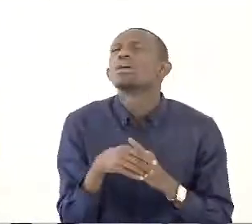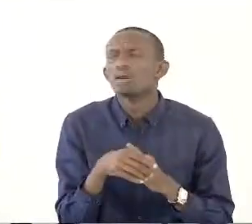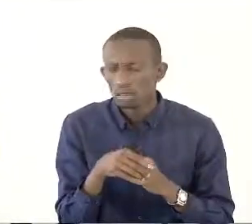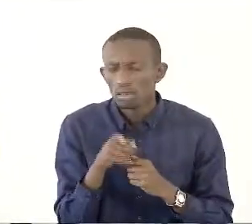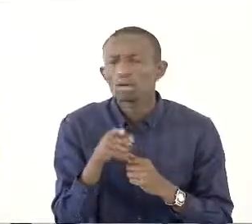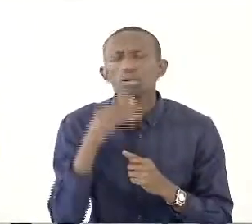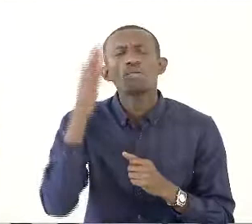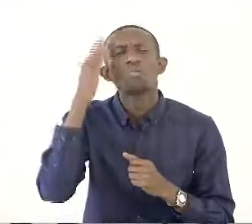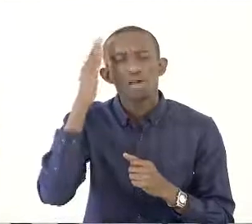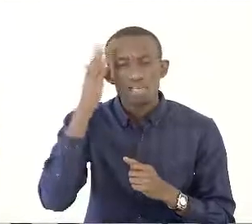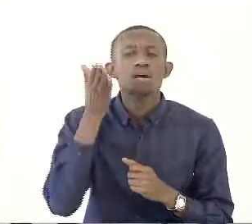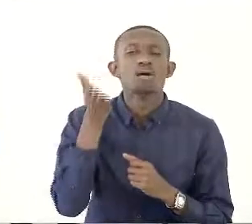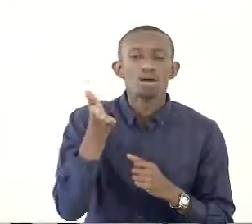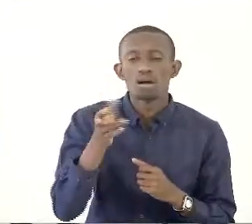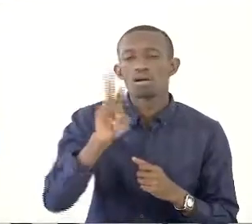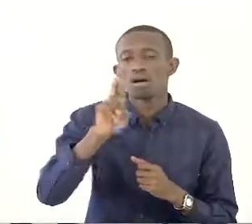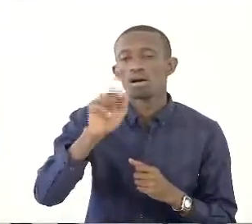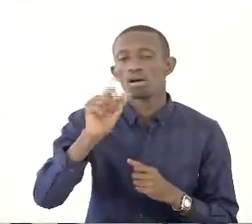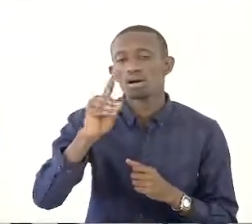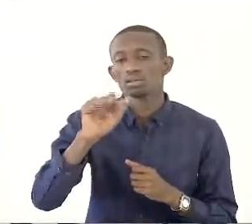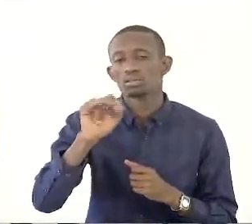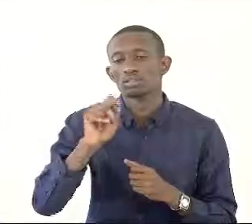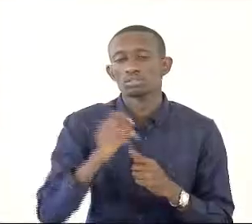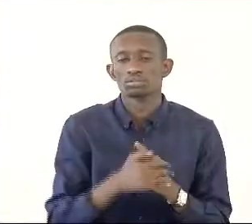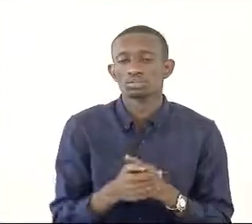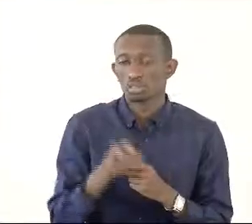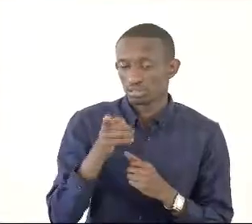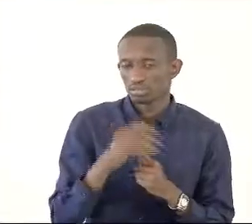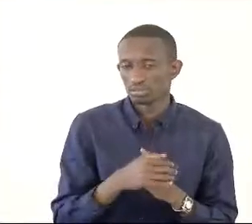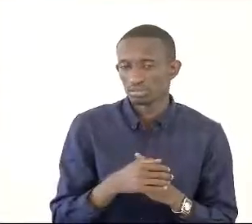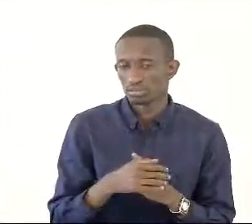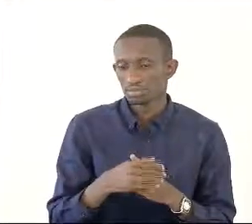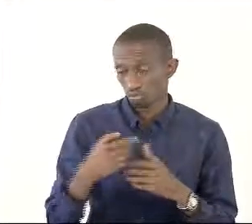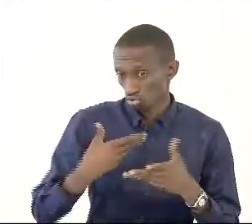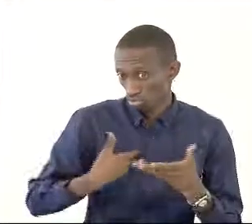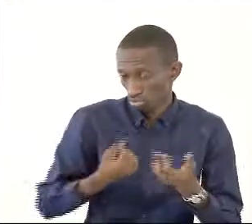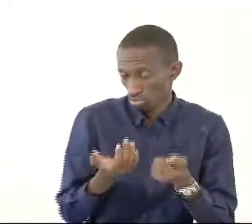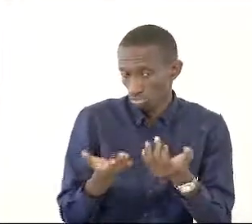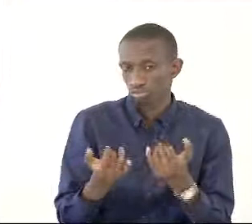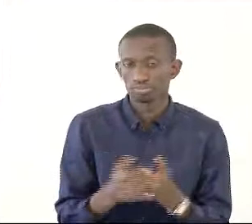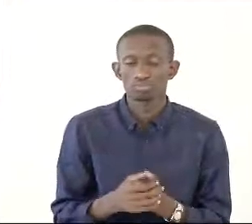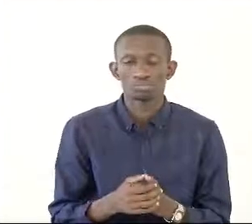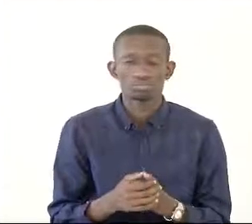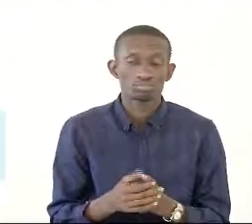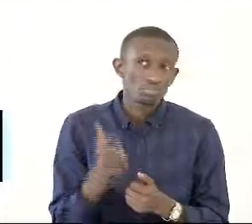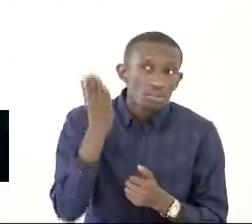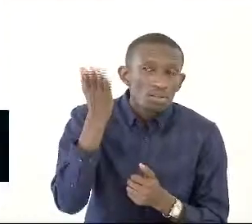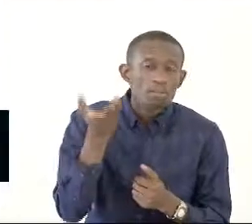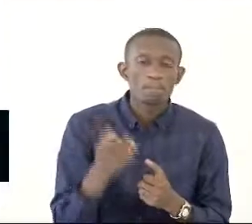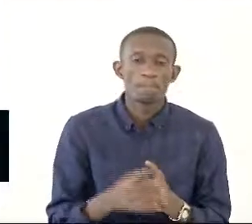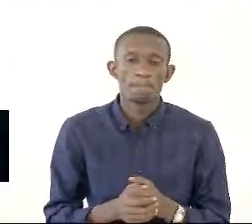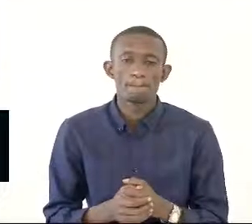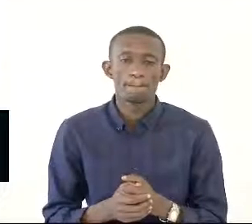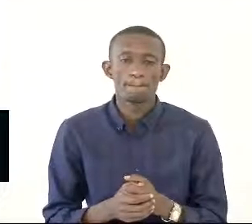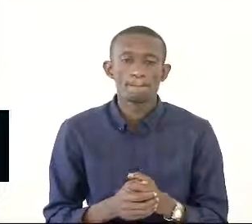the radiation. So good. So this is what that's what we have there now. So it is here, we are saying that this